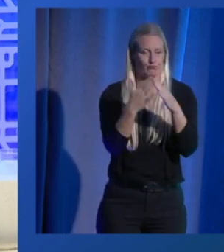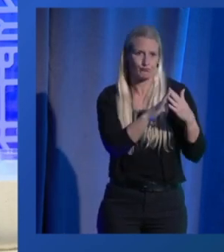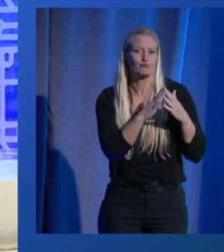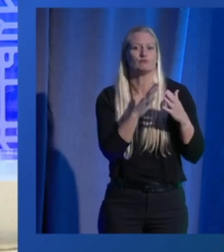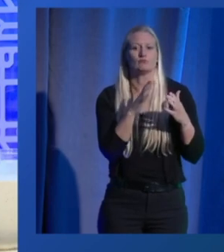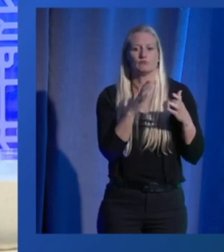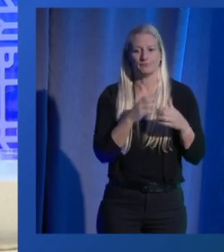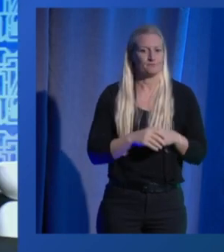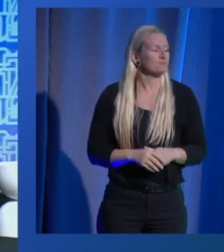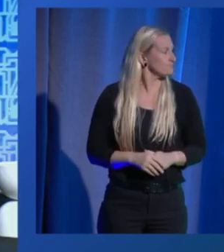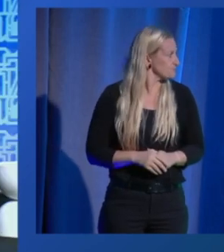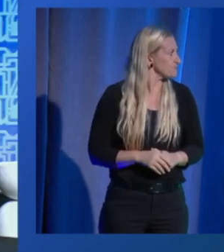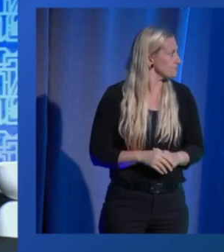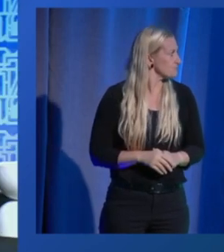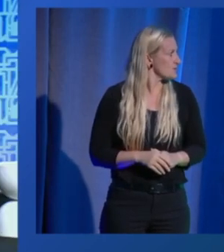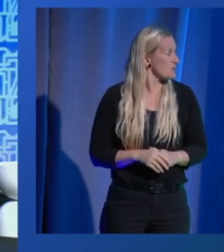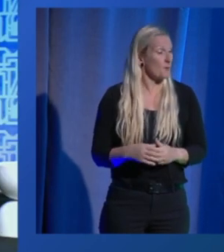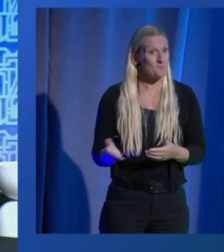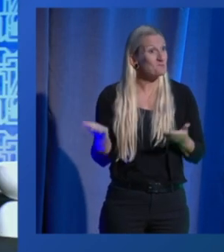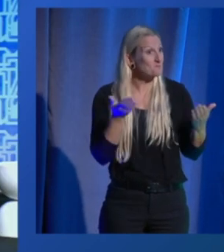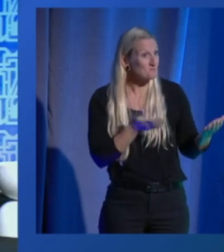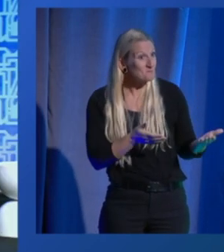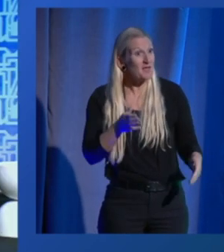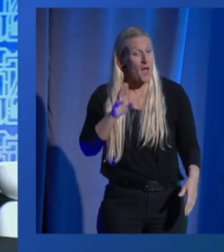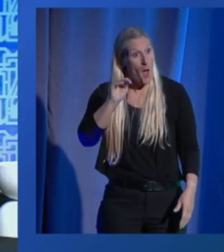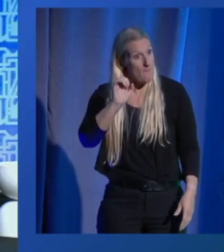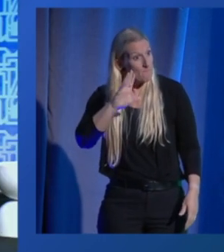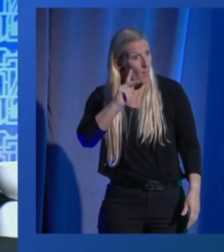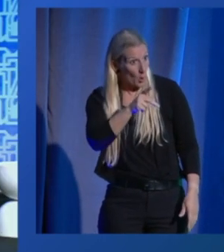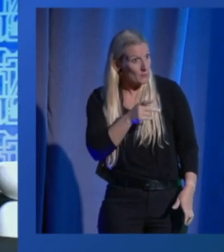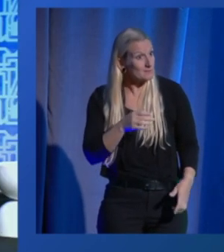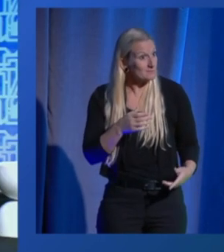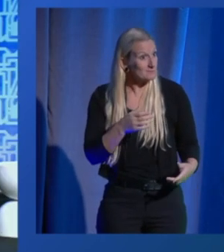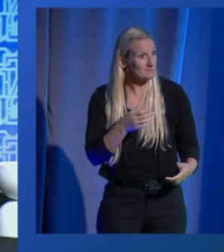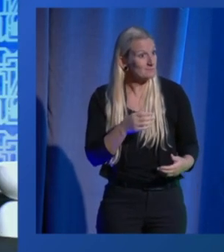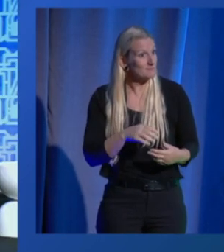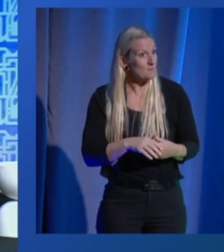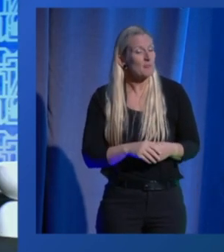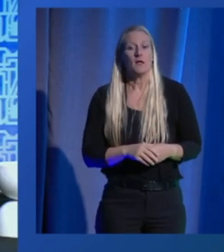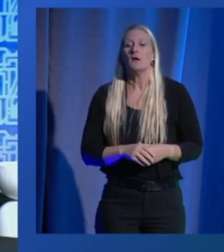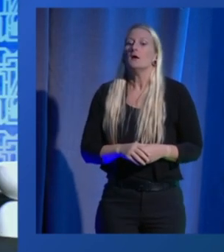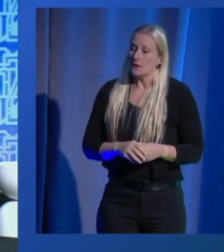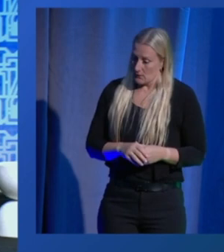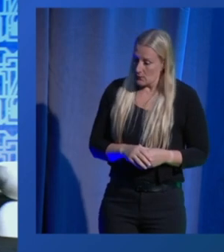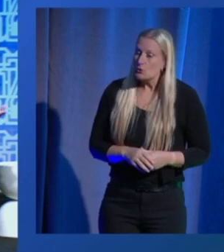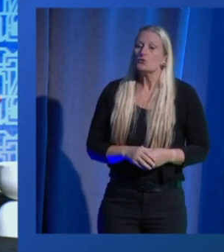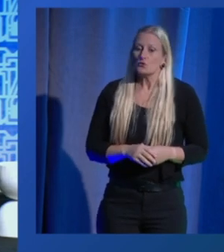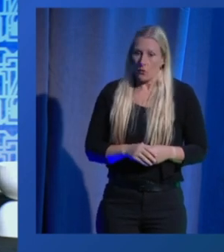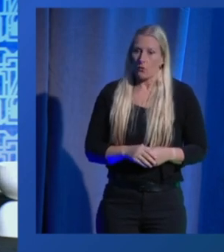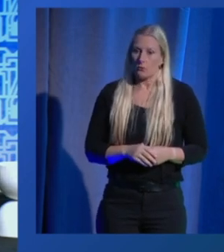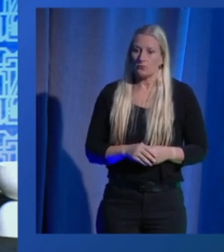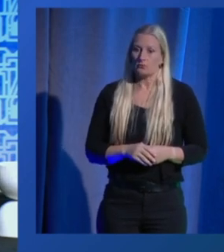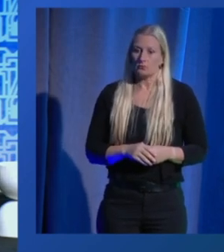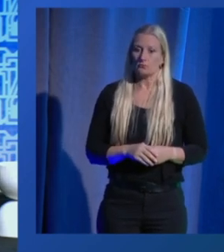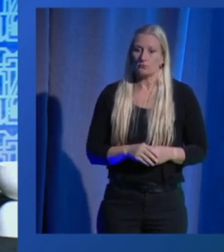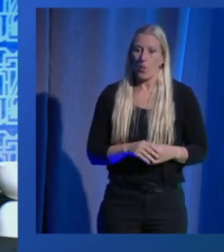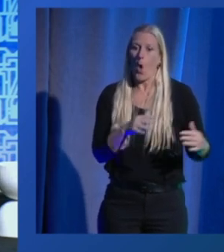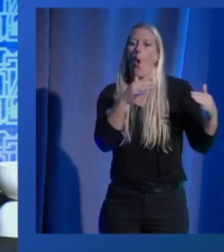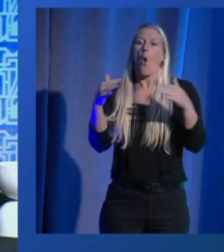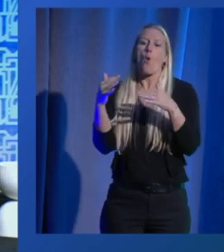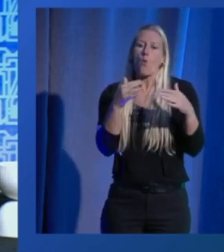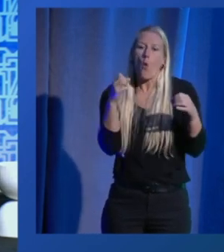Fighters uh use of Ethics well it's grounded a law armed conflict right you heard it today spoken from a director of